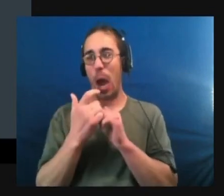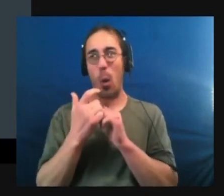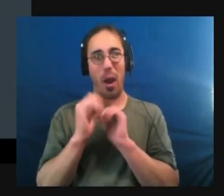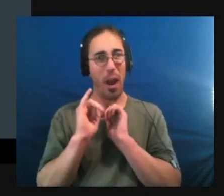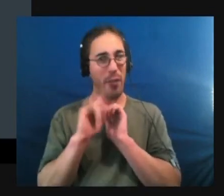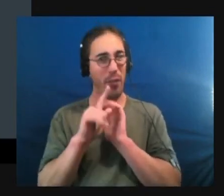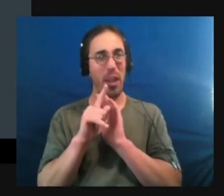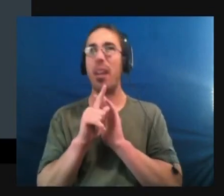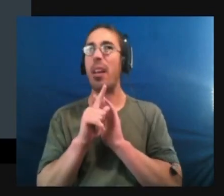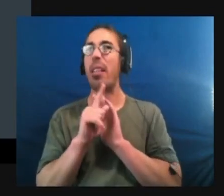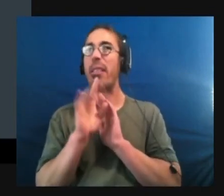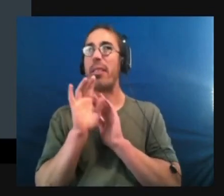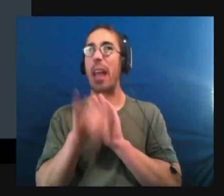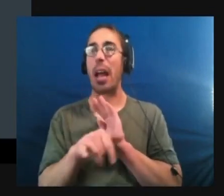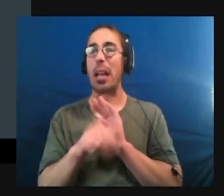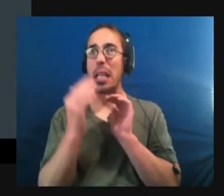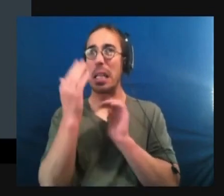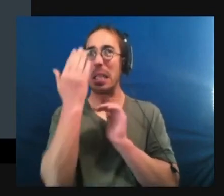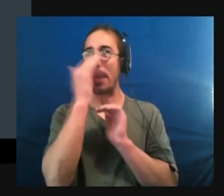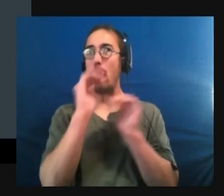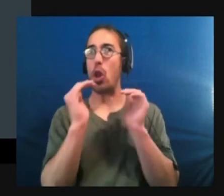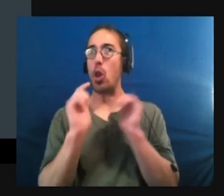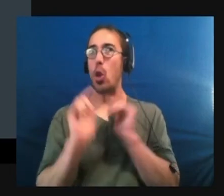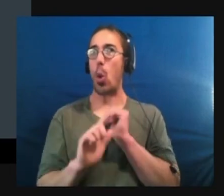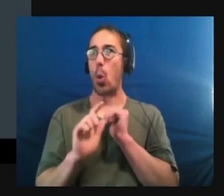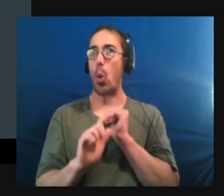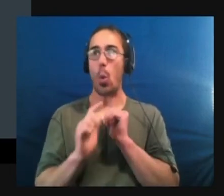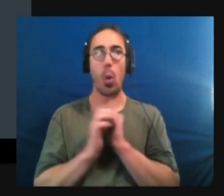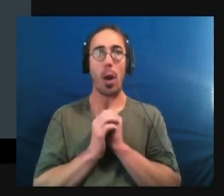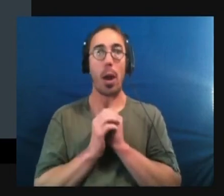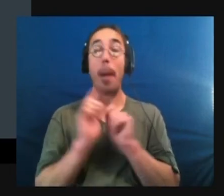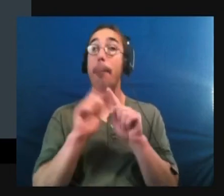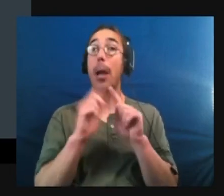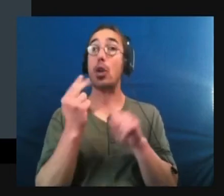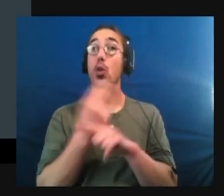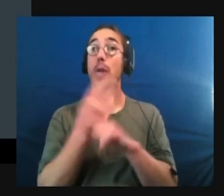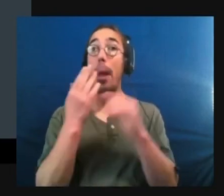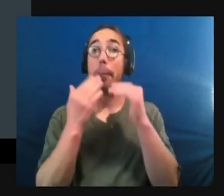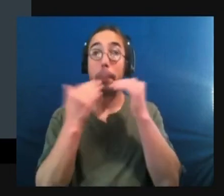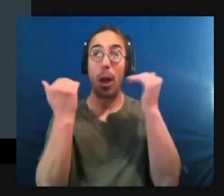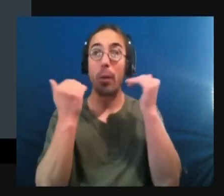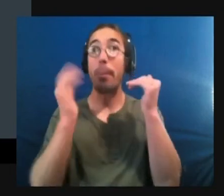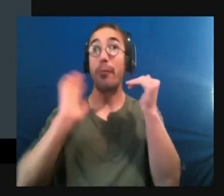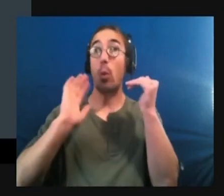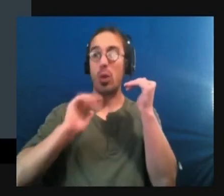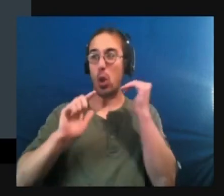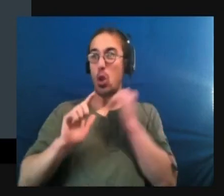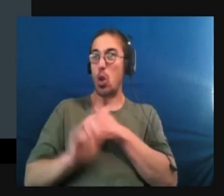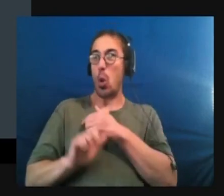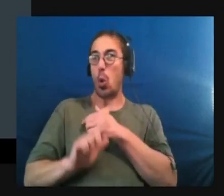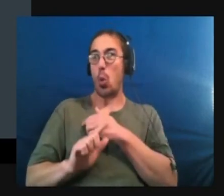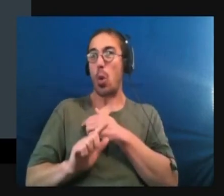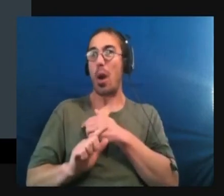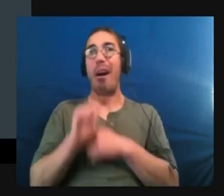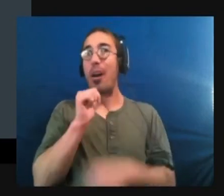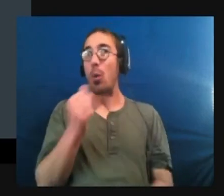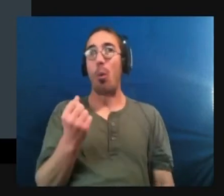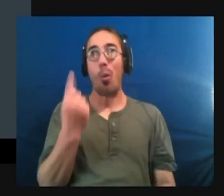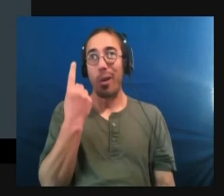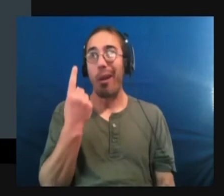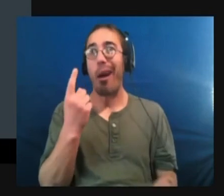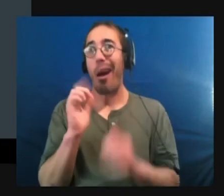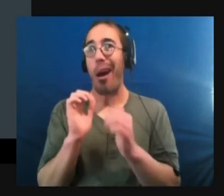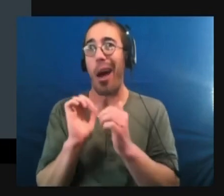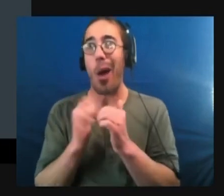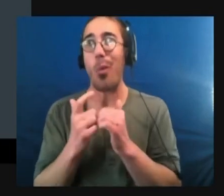low right now. But this little smiley face used to be all the way down here. I did not understand